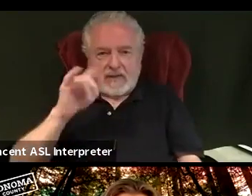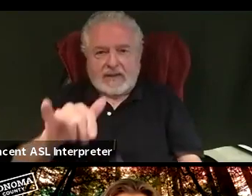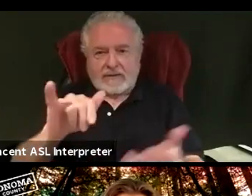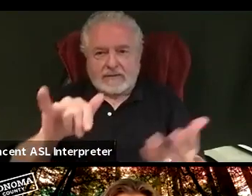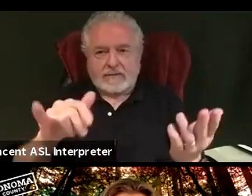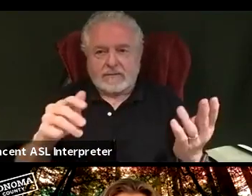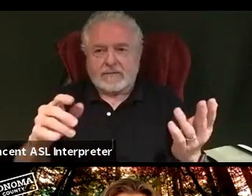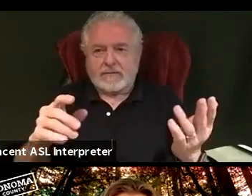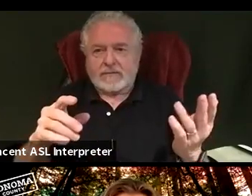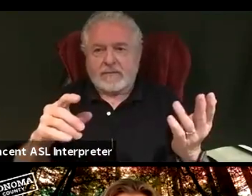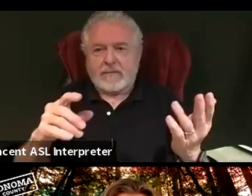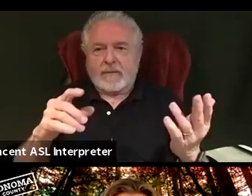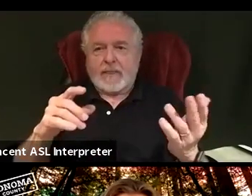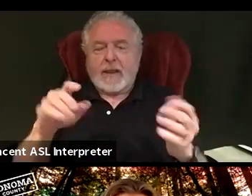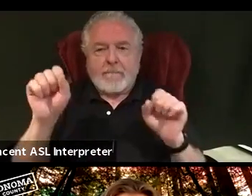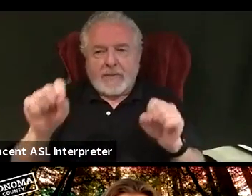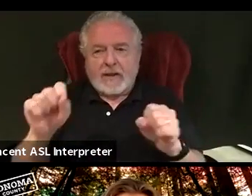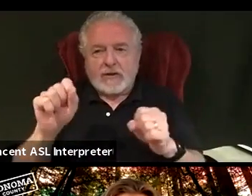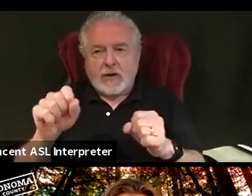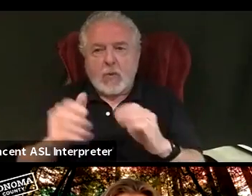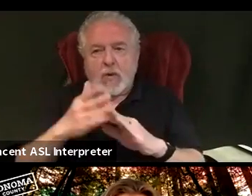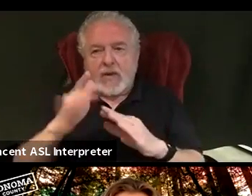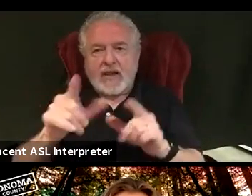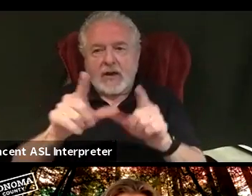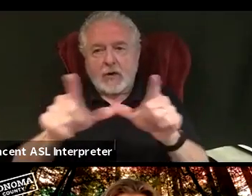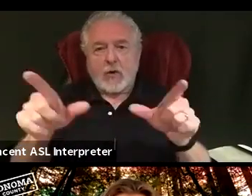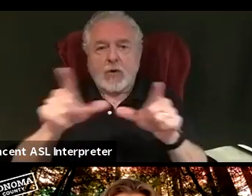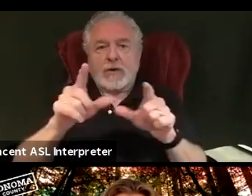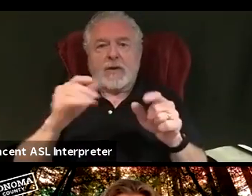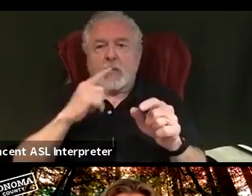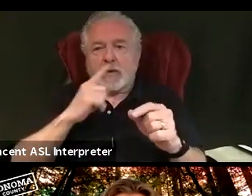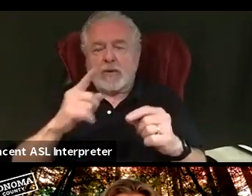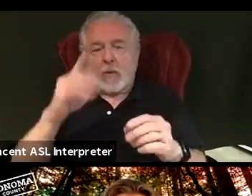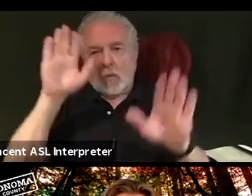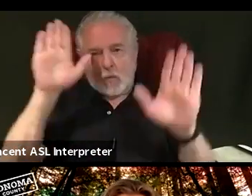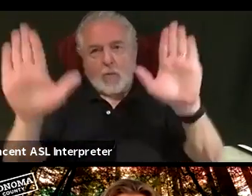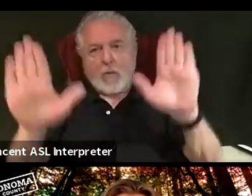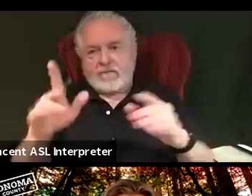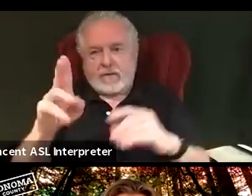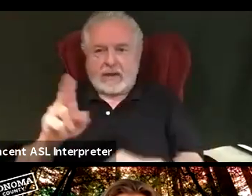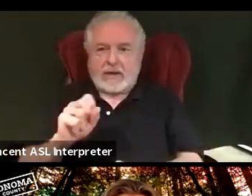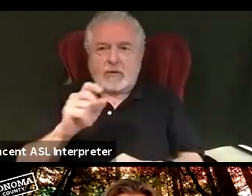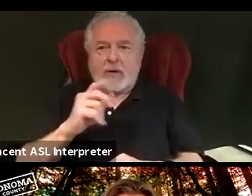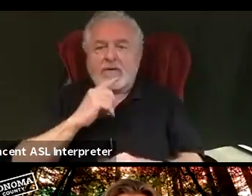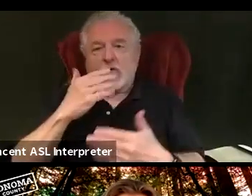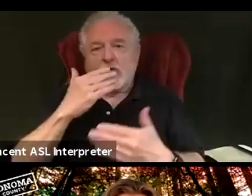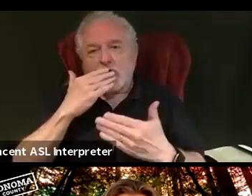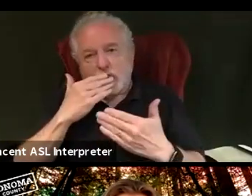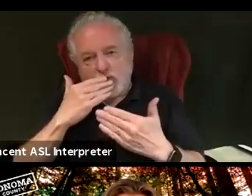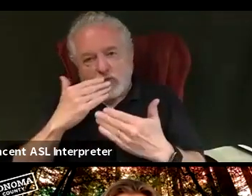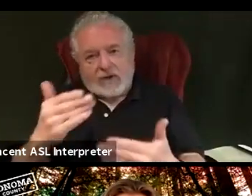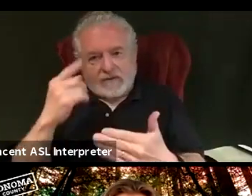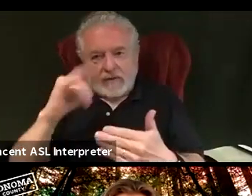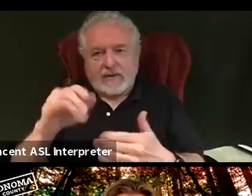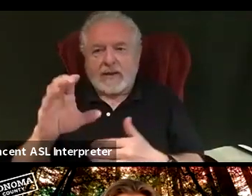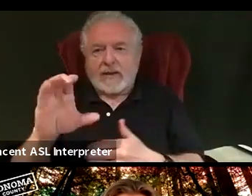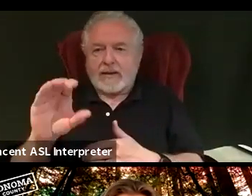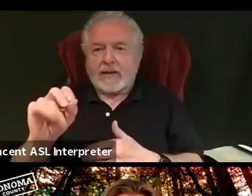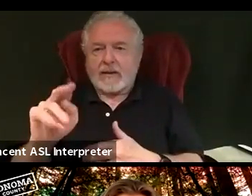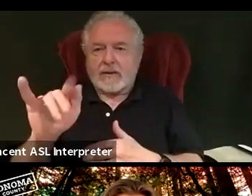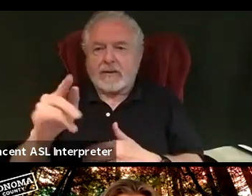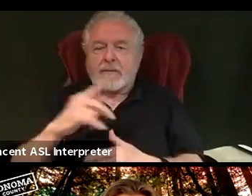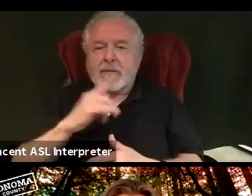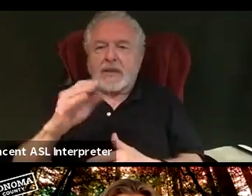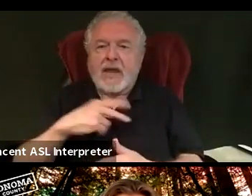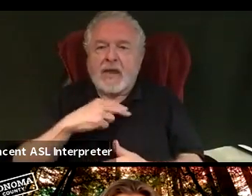that the ability to run that location has been really wonderful for us. So we're very grateful for the county public